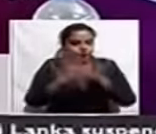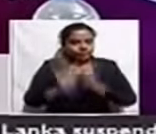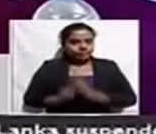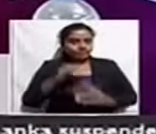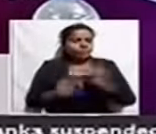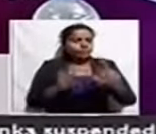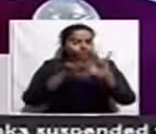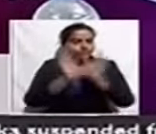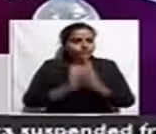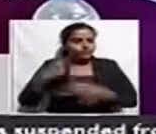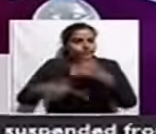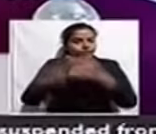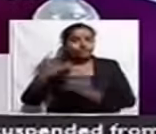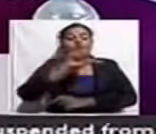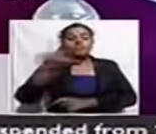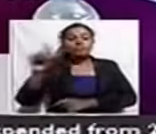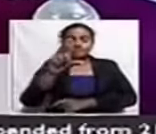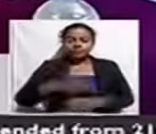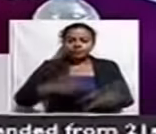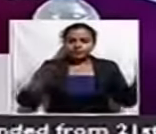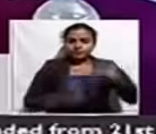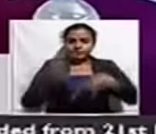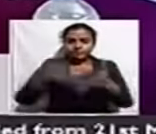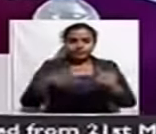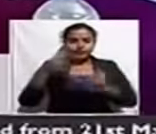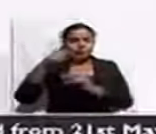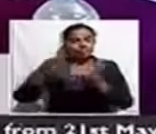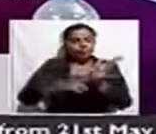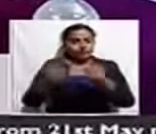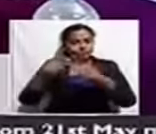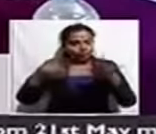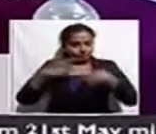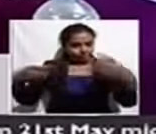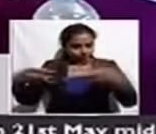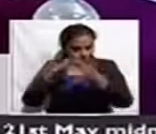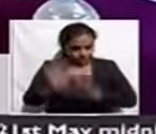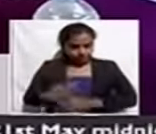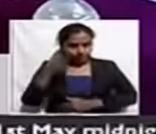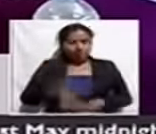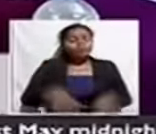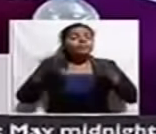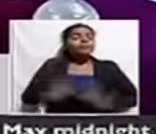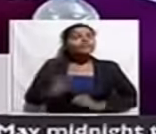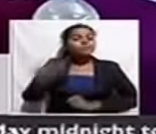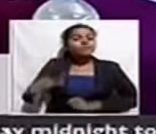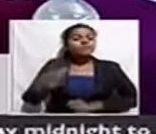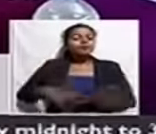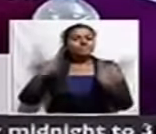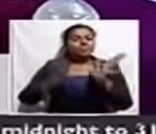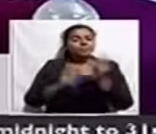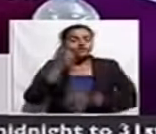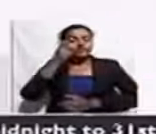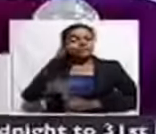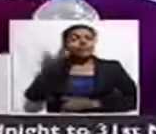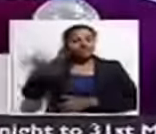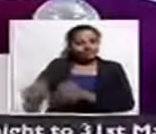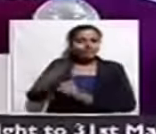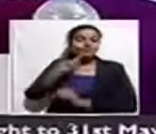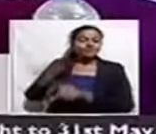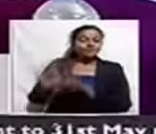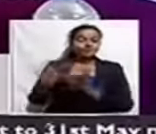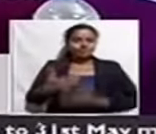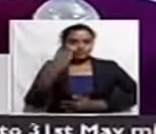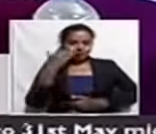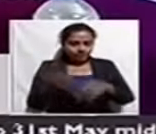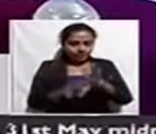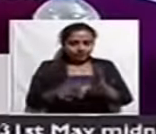Port City Colombo Private Limited. This belongs to the son of Ajit Nivad Cabral. We propose to rid this bill of these complexities. It